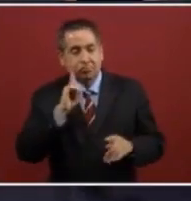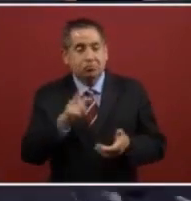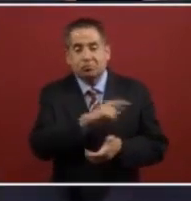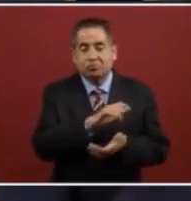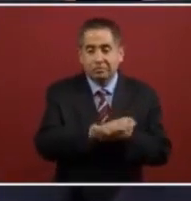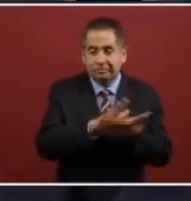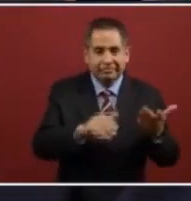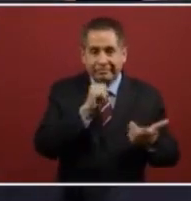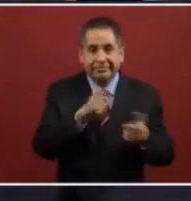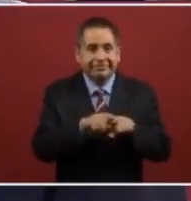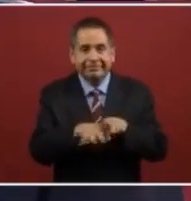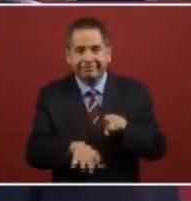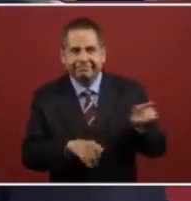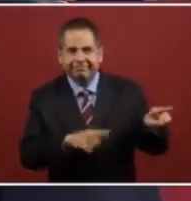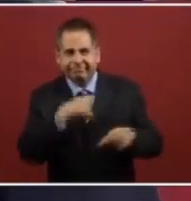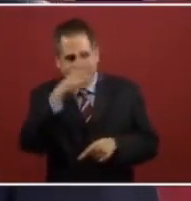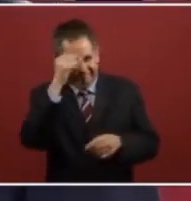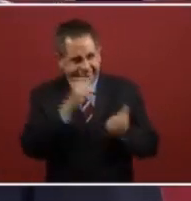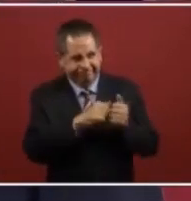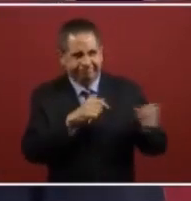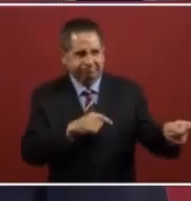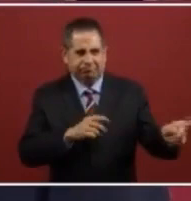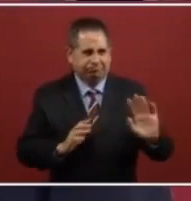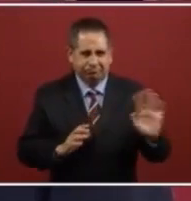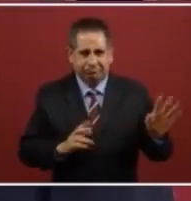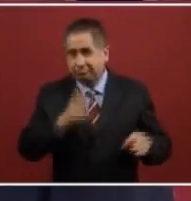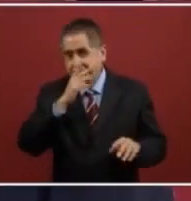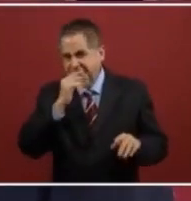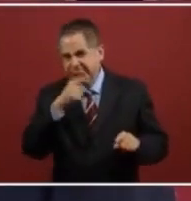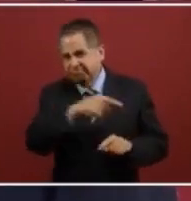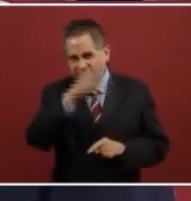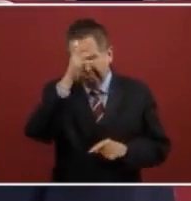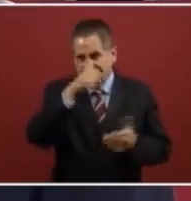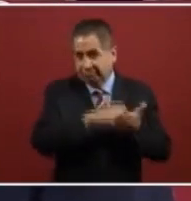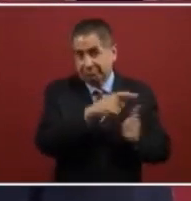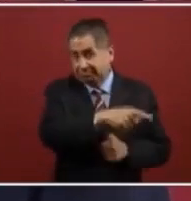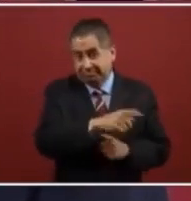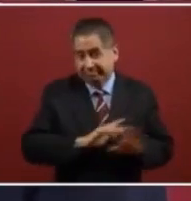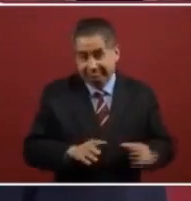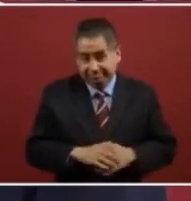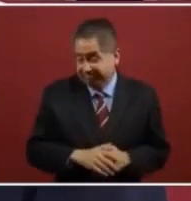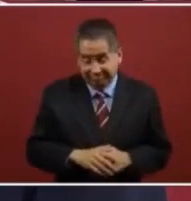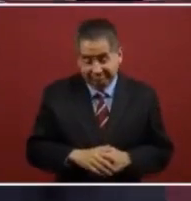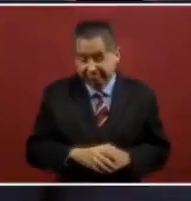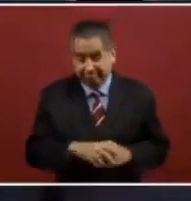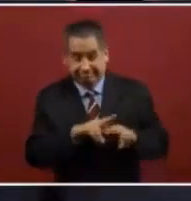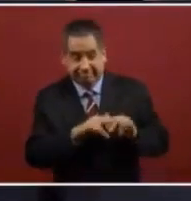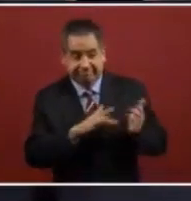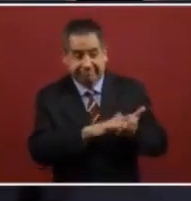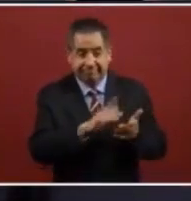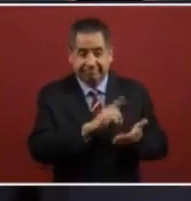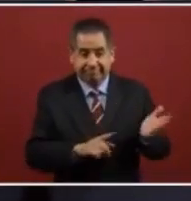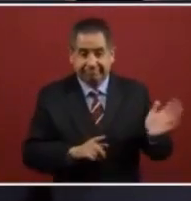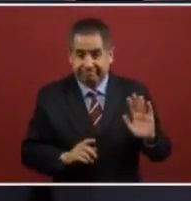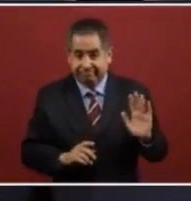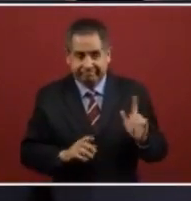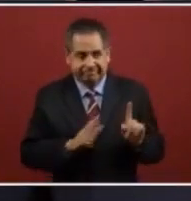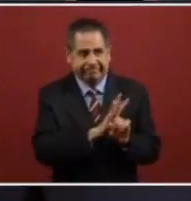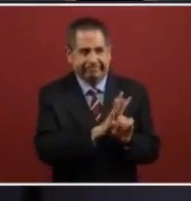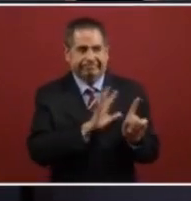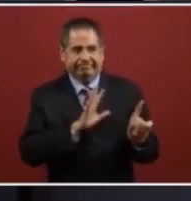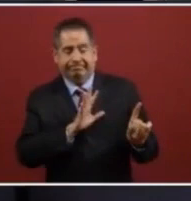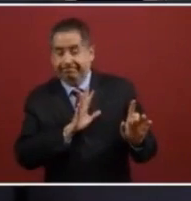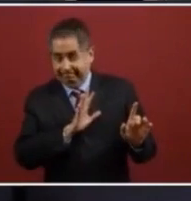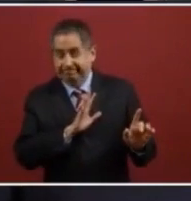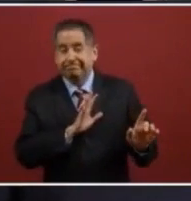Their sus wives don't agree hermanas, with them, their sus brothers, papás, that their parents, de veras. they don't agree with what they're doing, with their Eso how they're